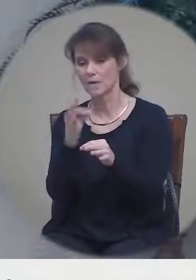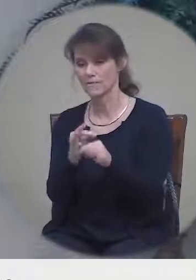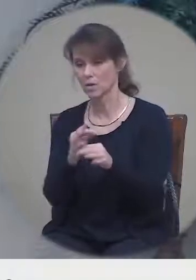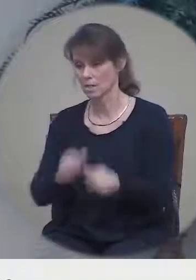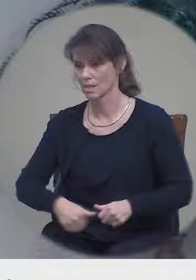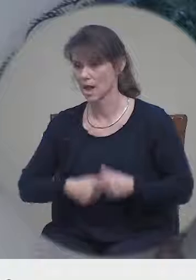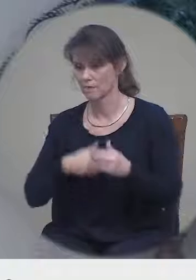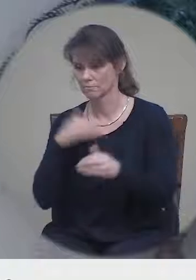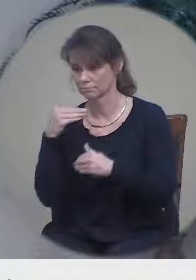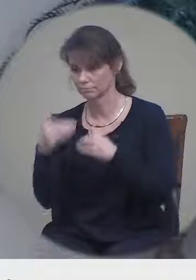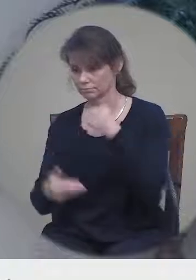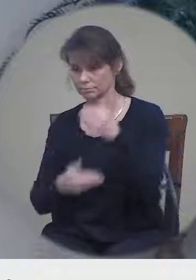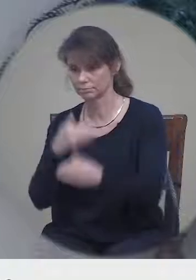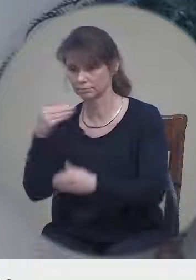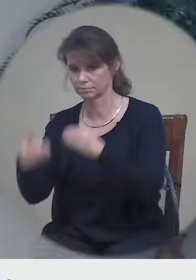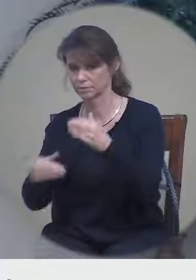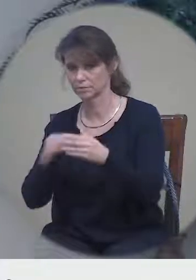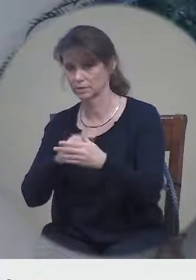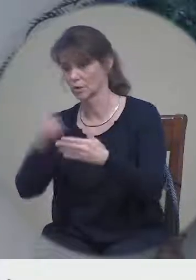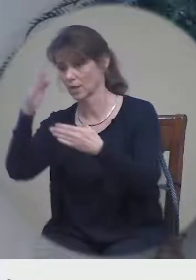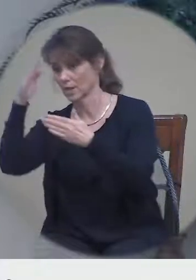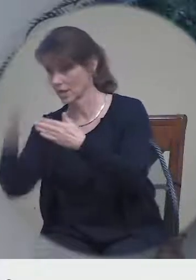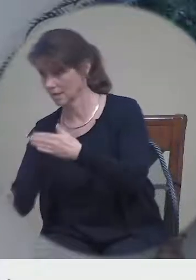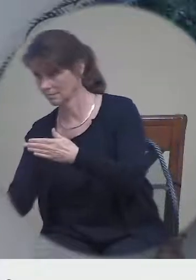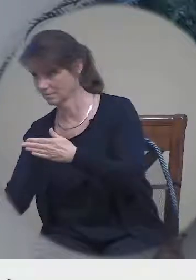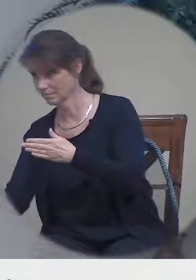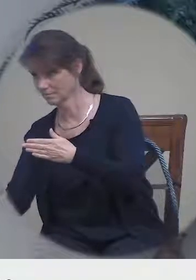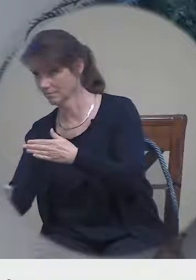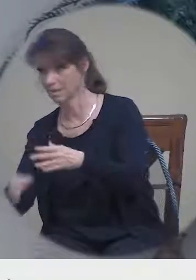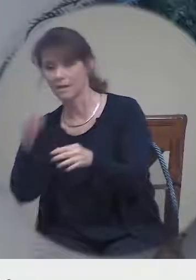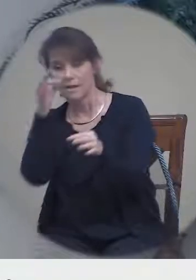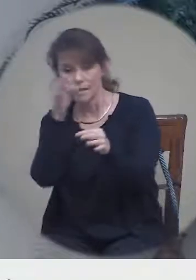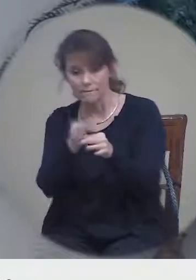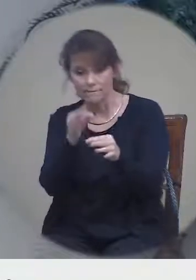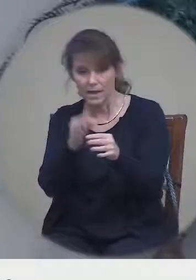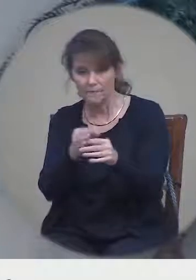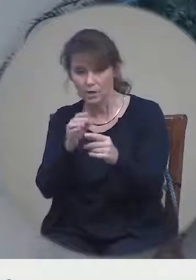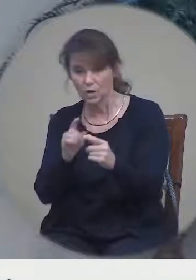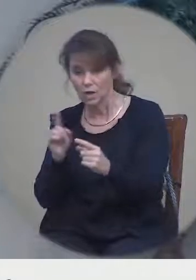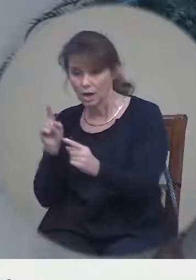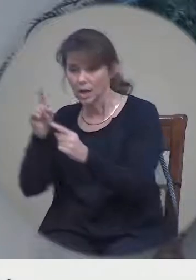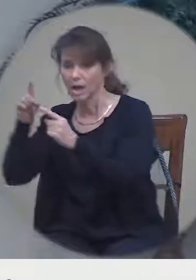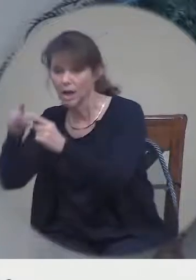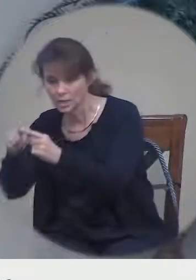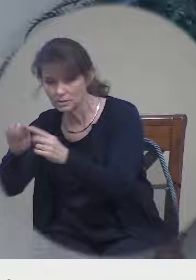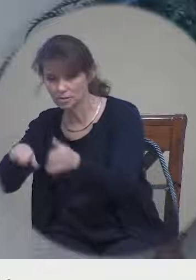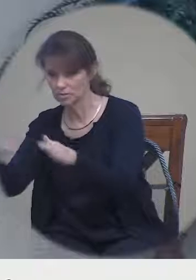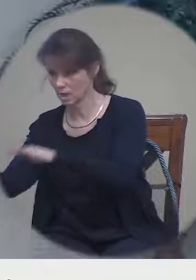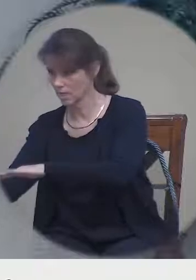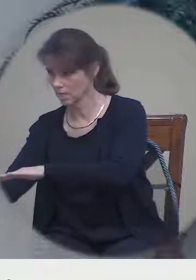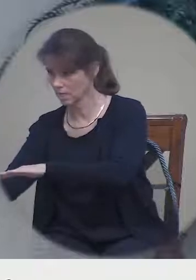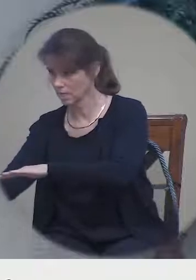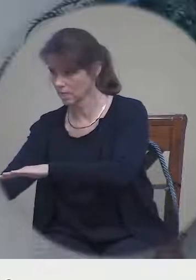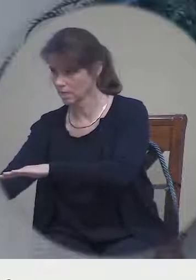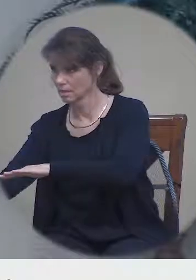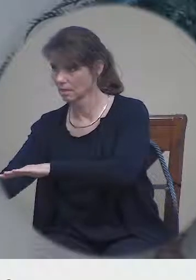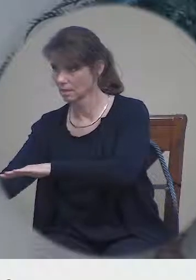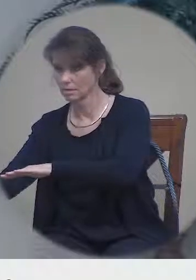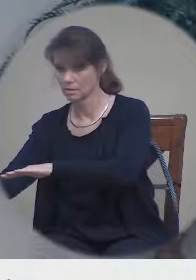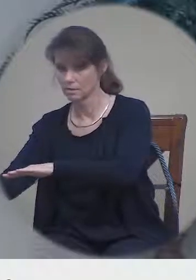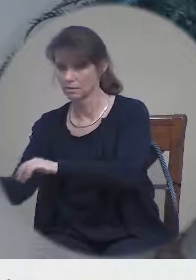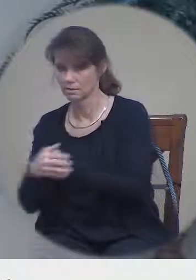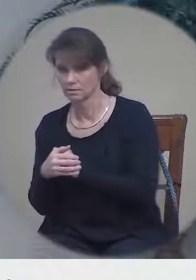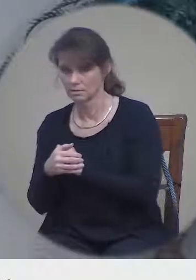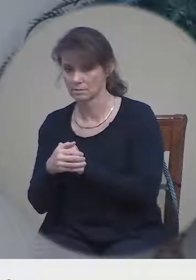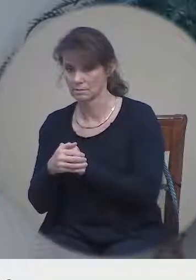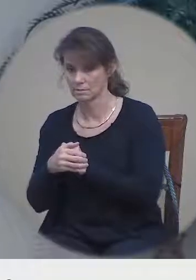The Revelation letter said, faithful unto death. I think Mark made reference to that too. So do you